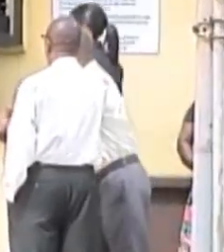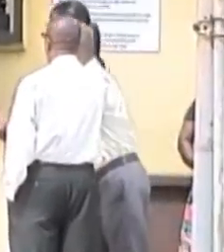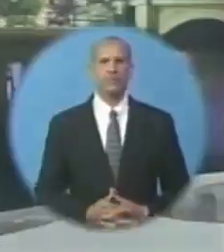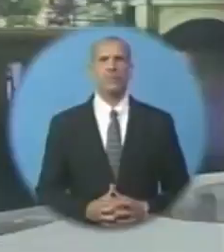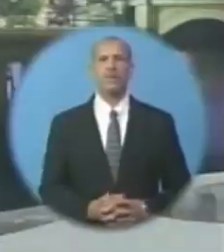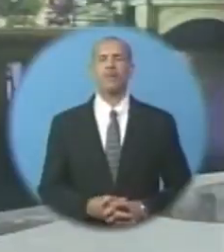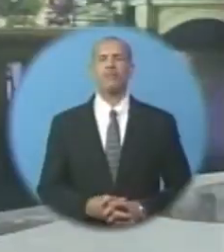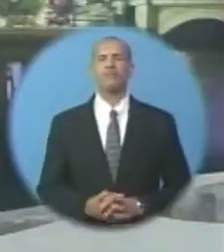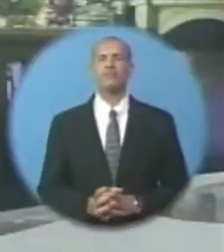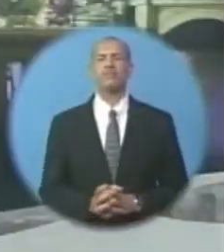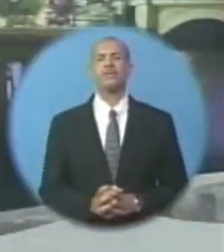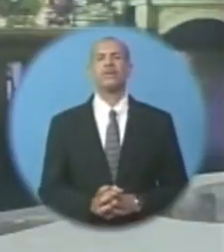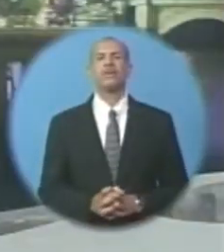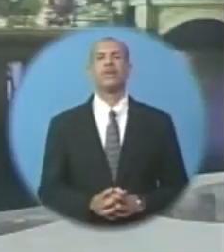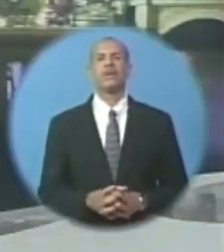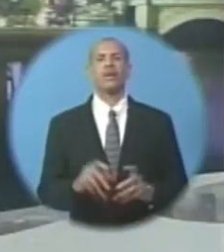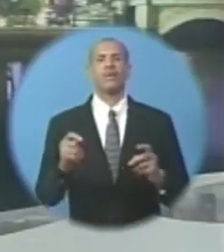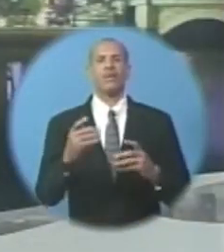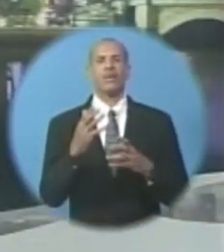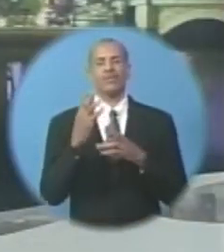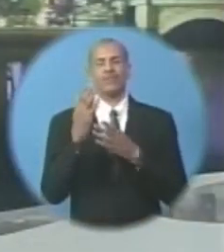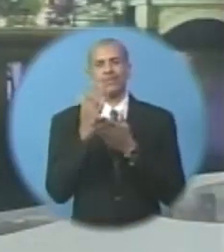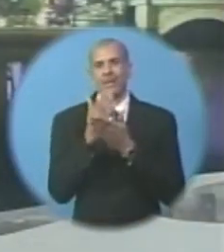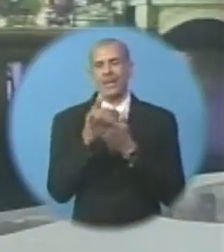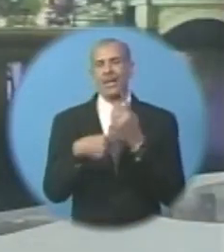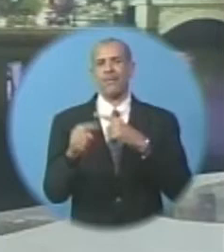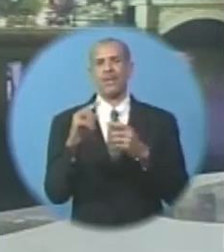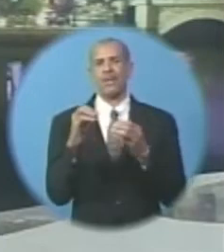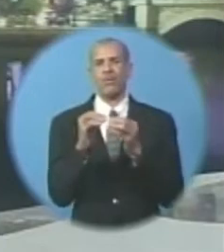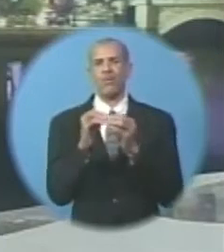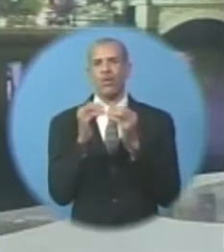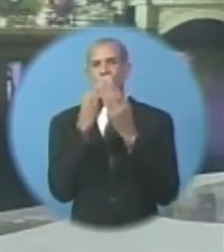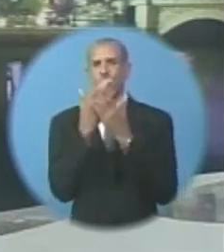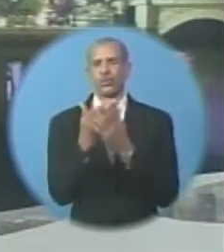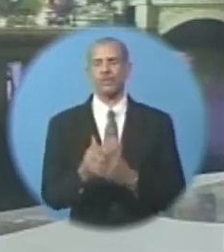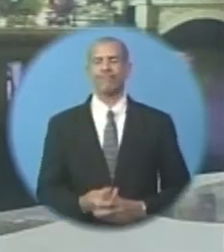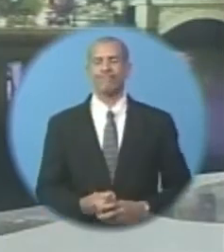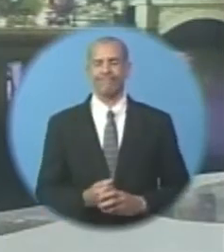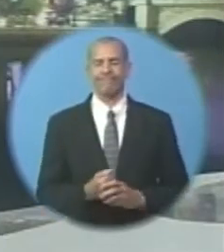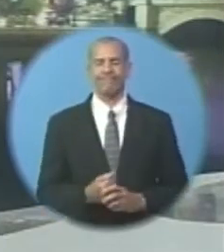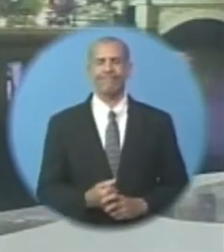News. Thanks, Kareem. We'll take a short break here and come back with more news.